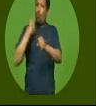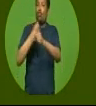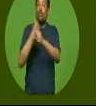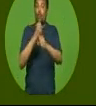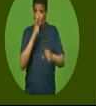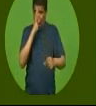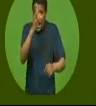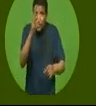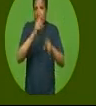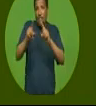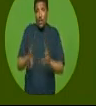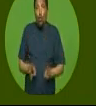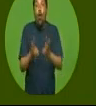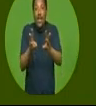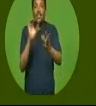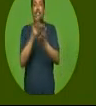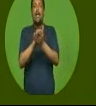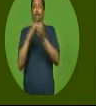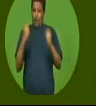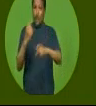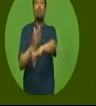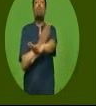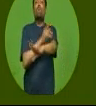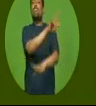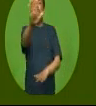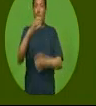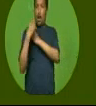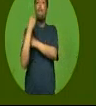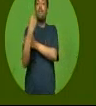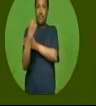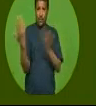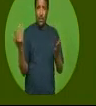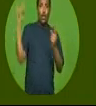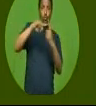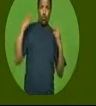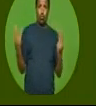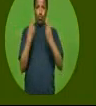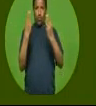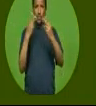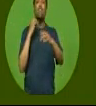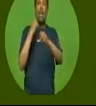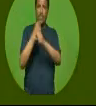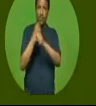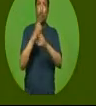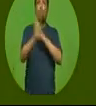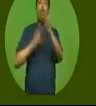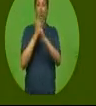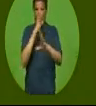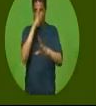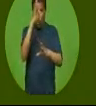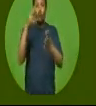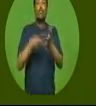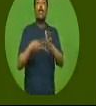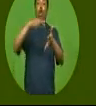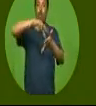farmers progressively through creating different ways that can improve their capacity to use